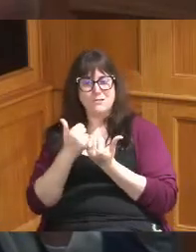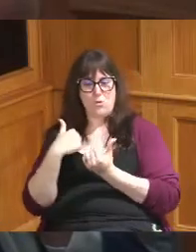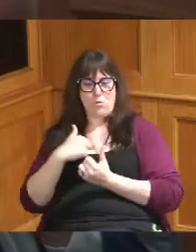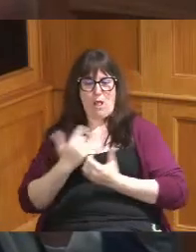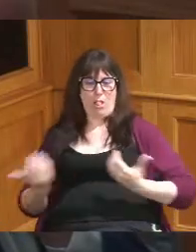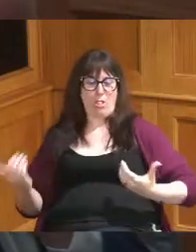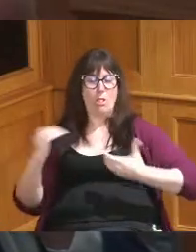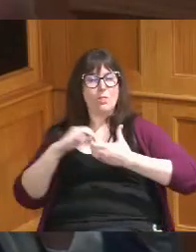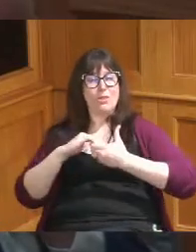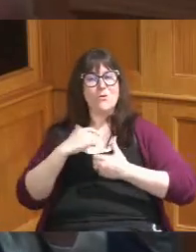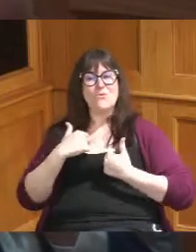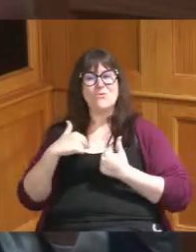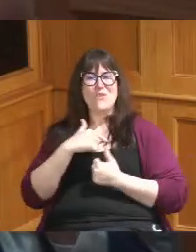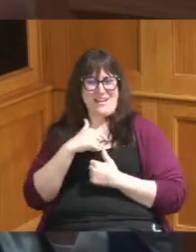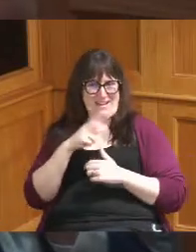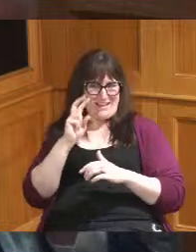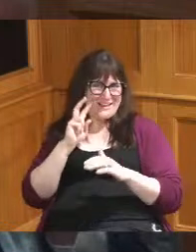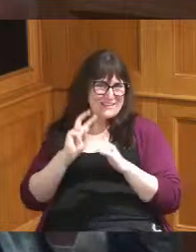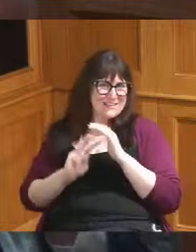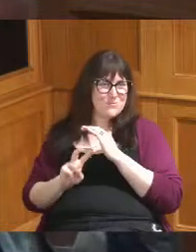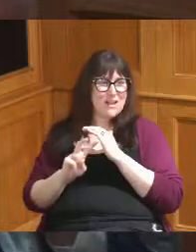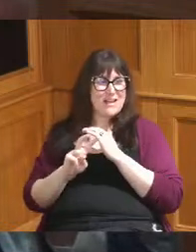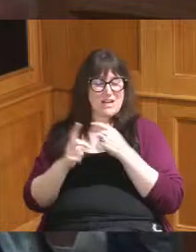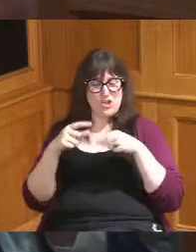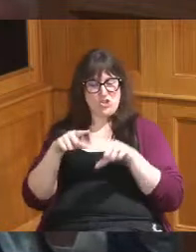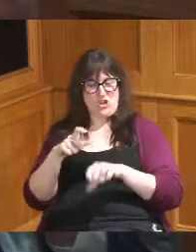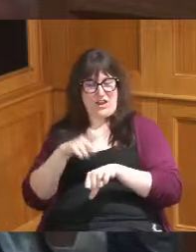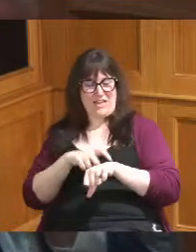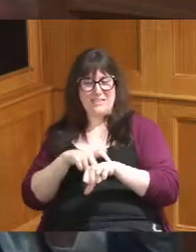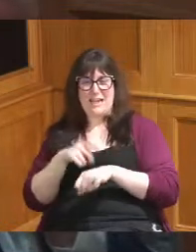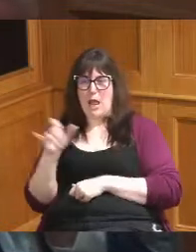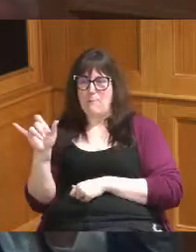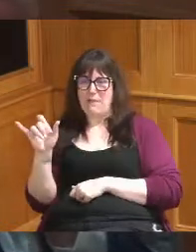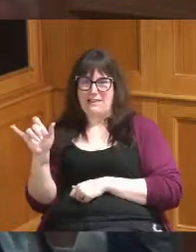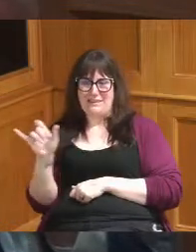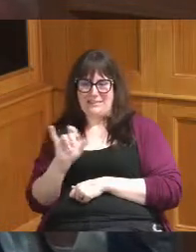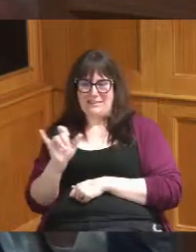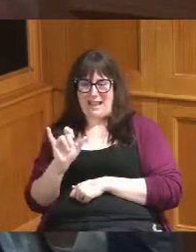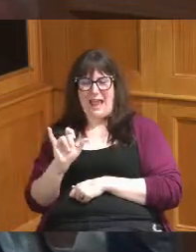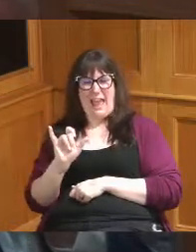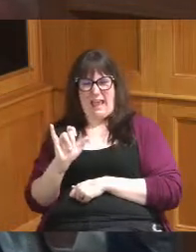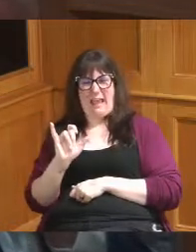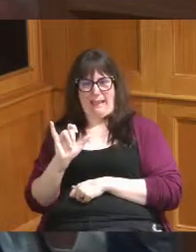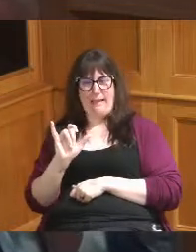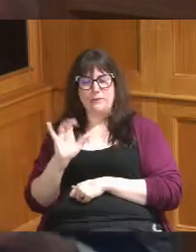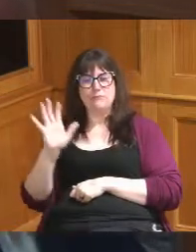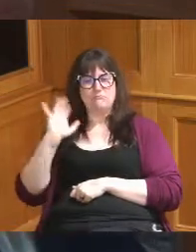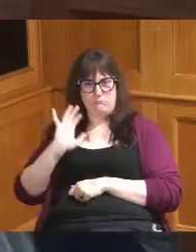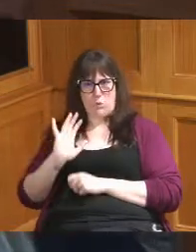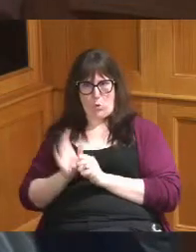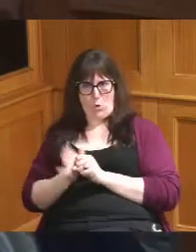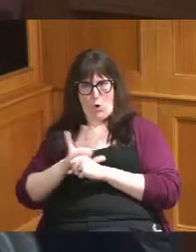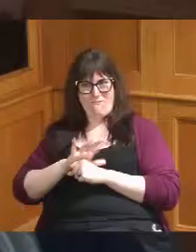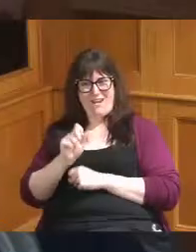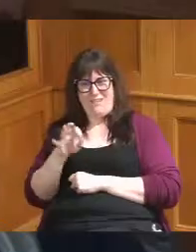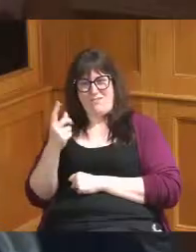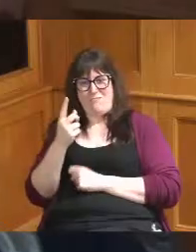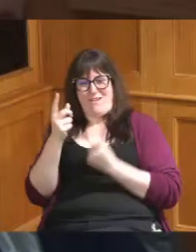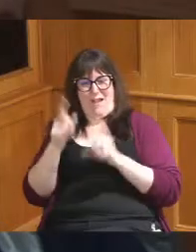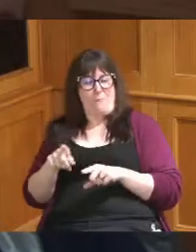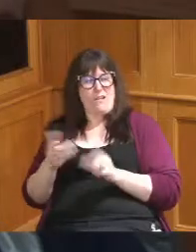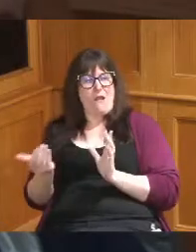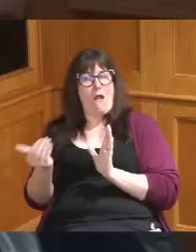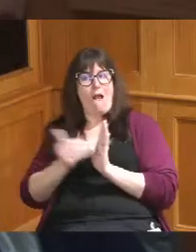We anticipate that in a time like a time very similar to COVID again, that we could get